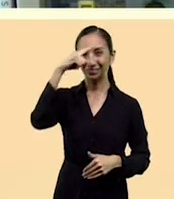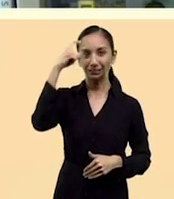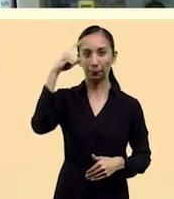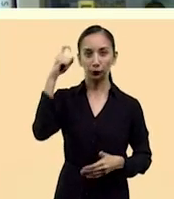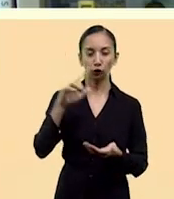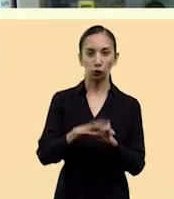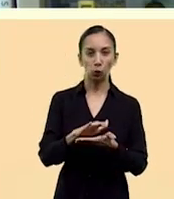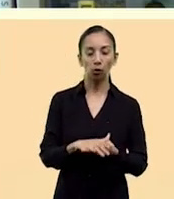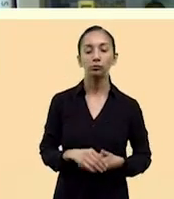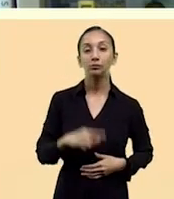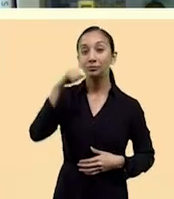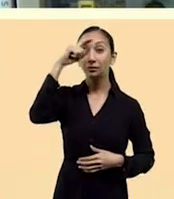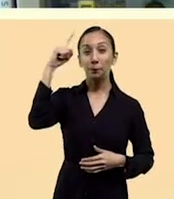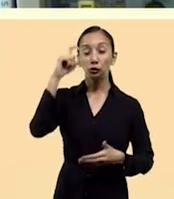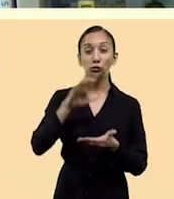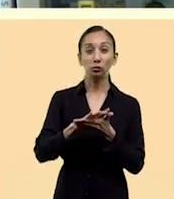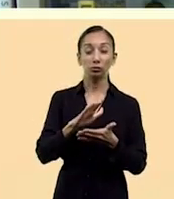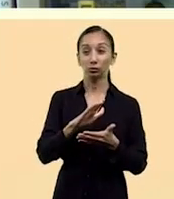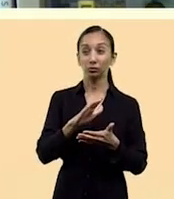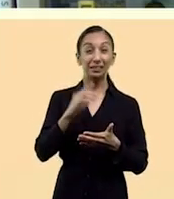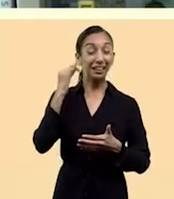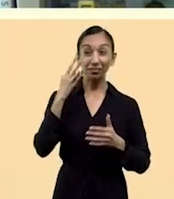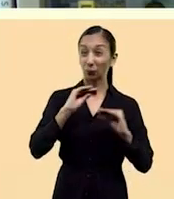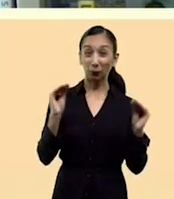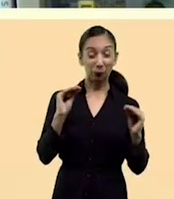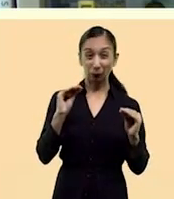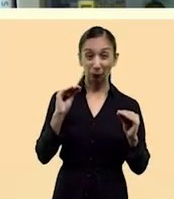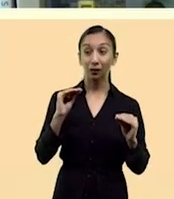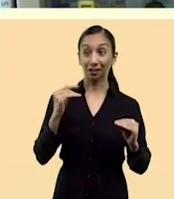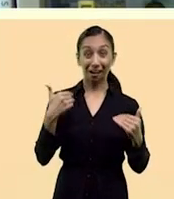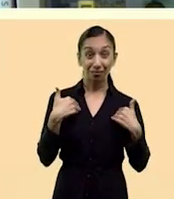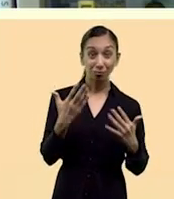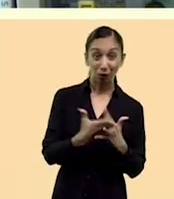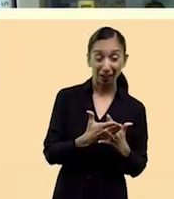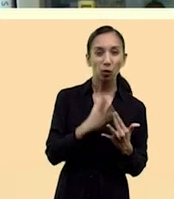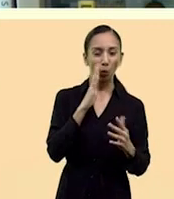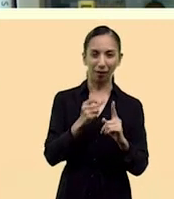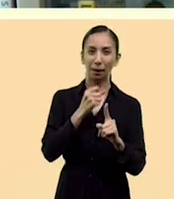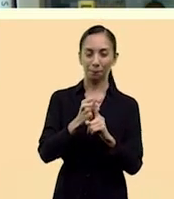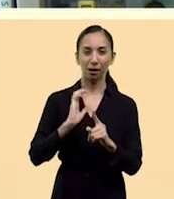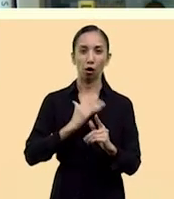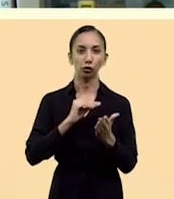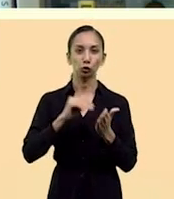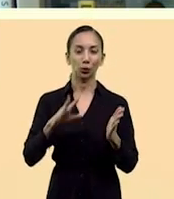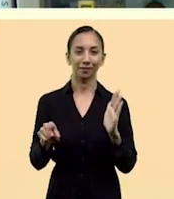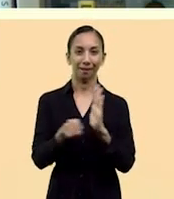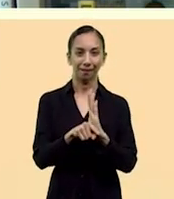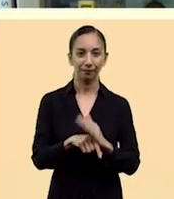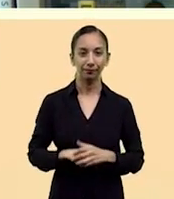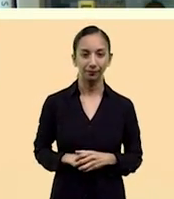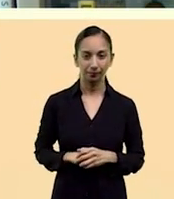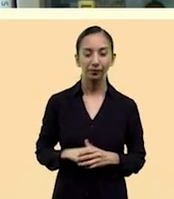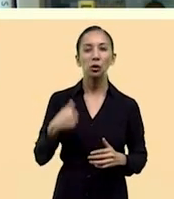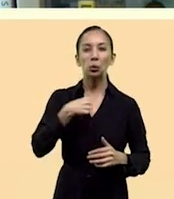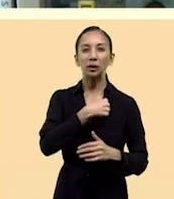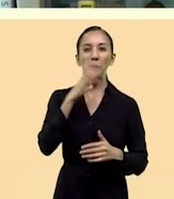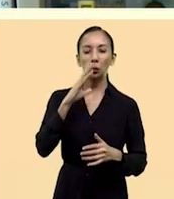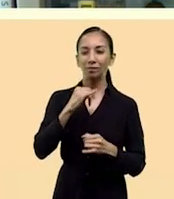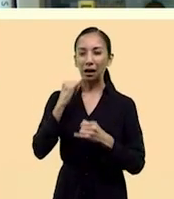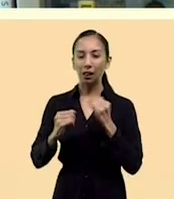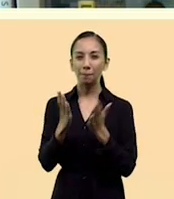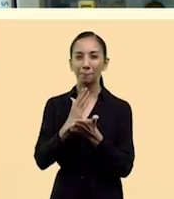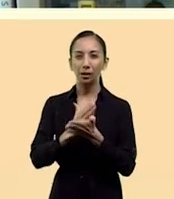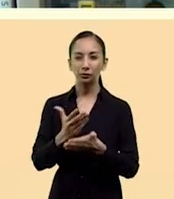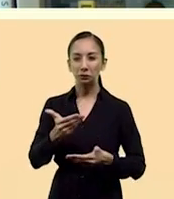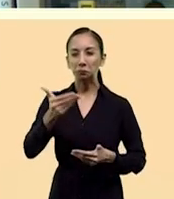school significantly impact student learning. We're planning a major effort this summer, and we'll refine this early estimate as plans are